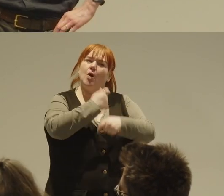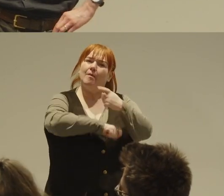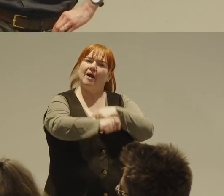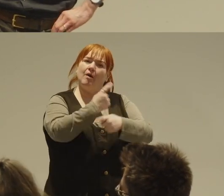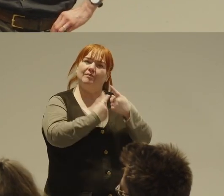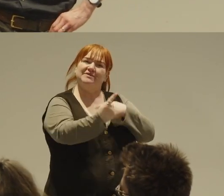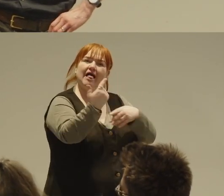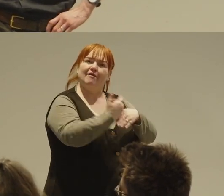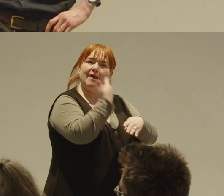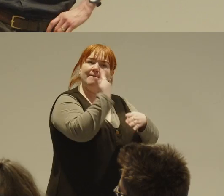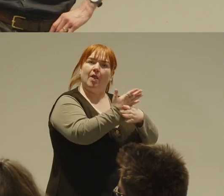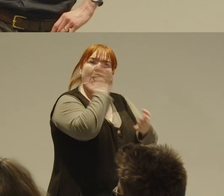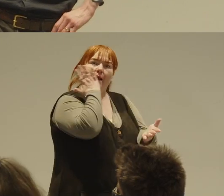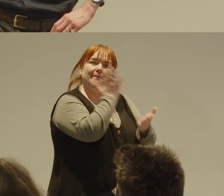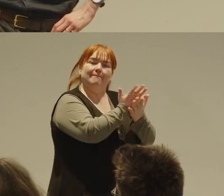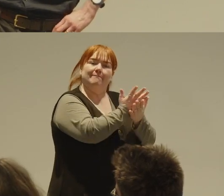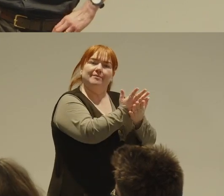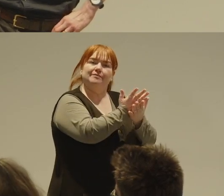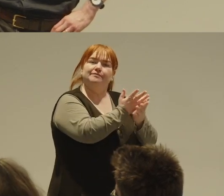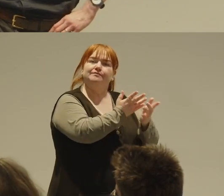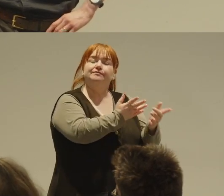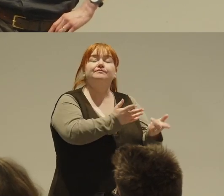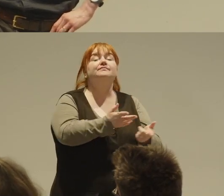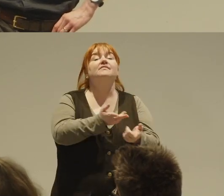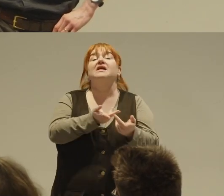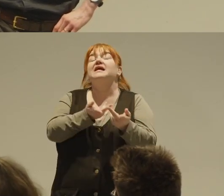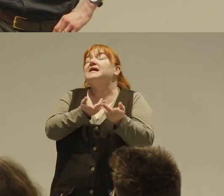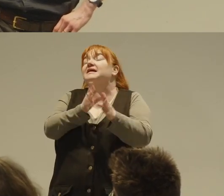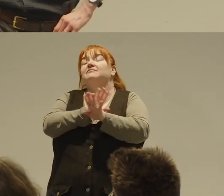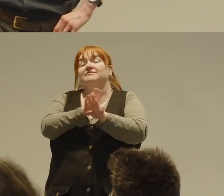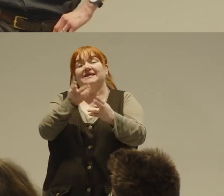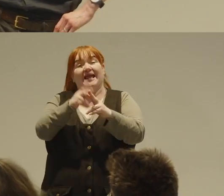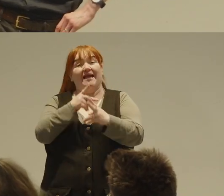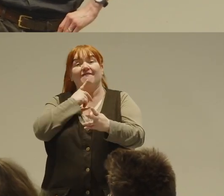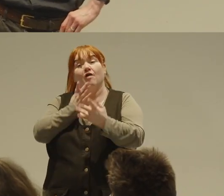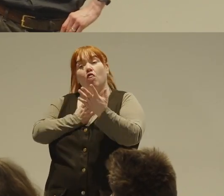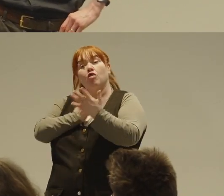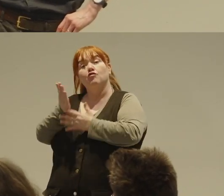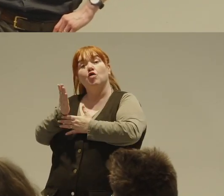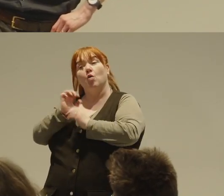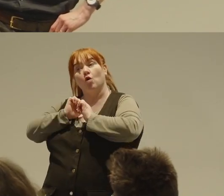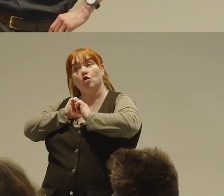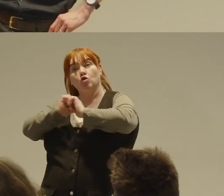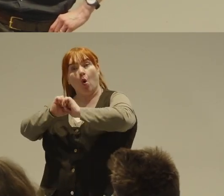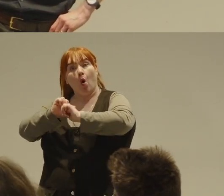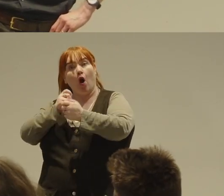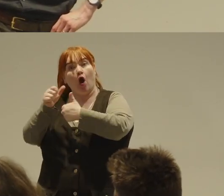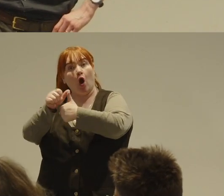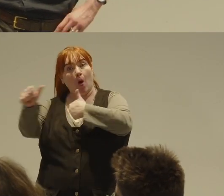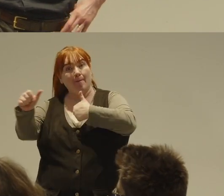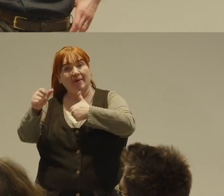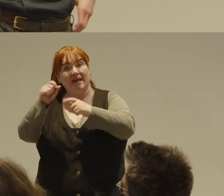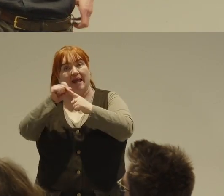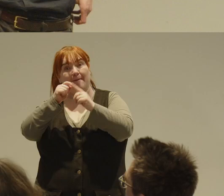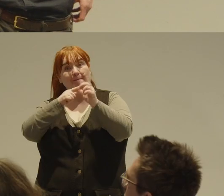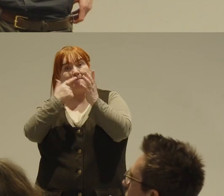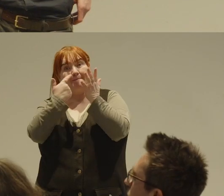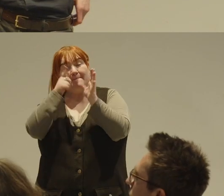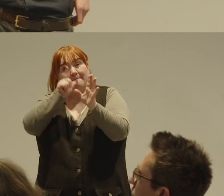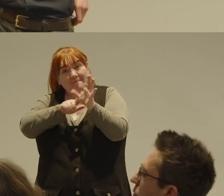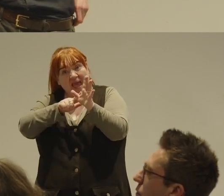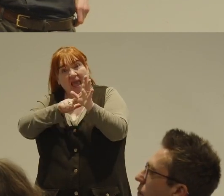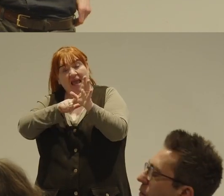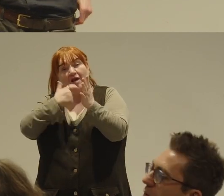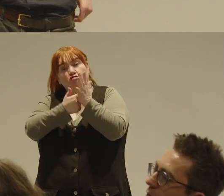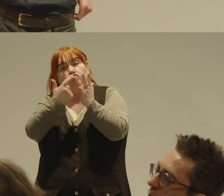basically, if they're on payroll, you can just pay them through payroll. If not, they do need to have a unique tax reference number. Even